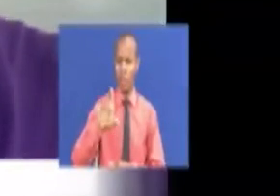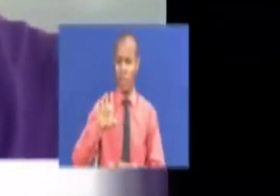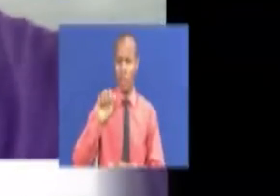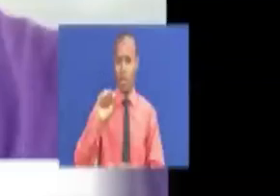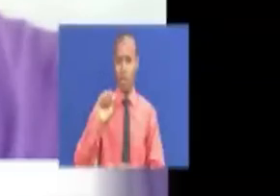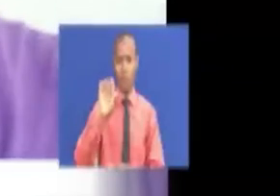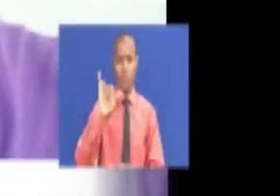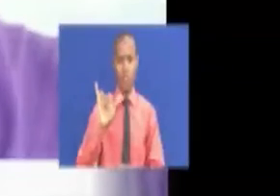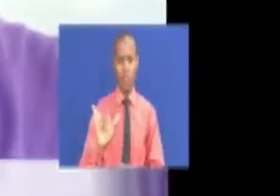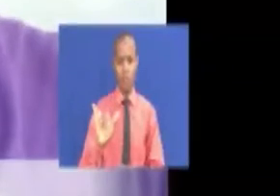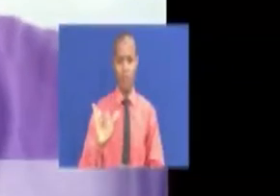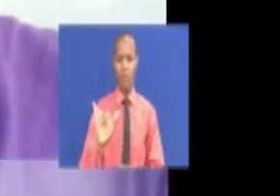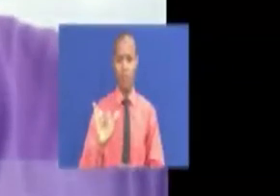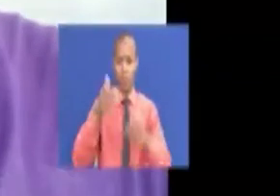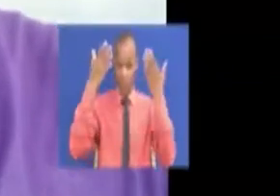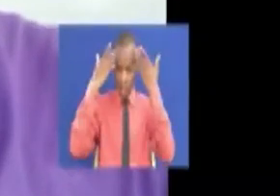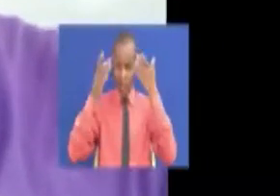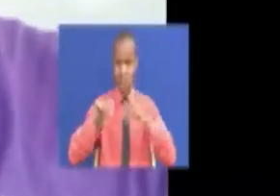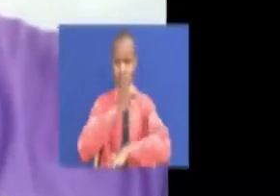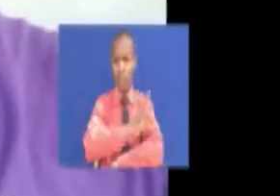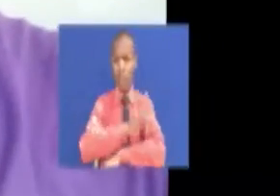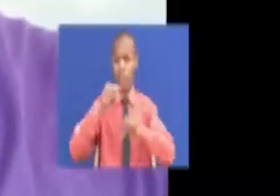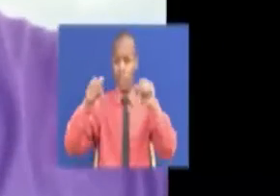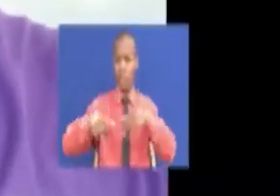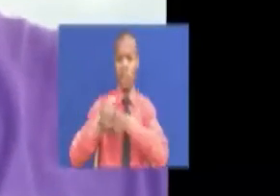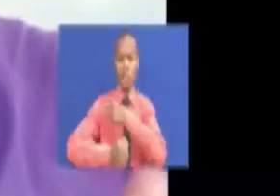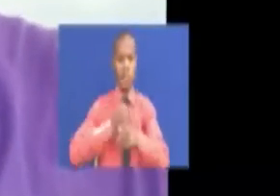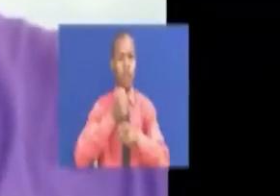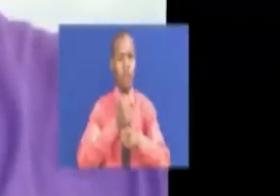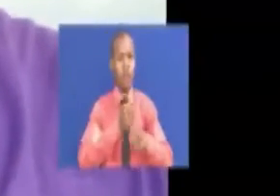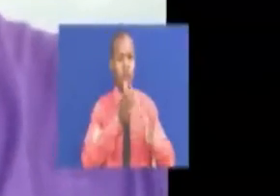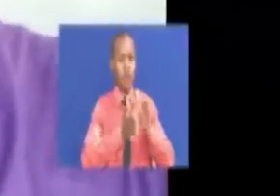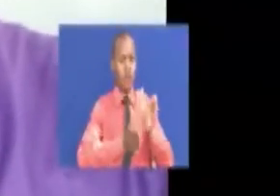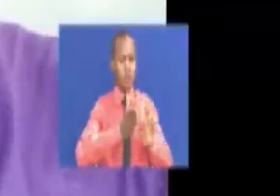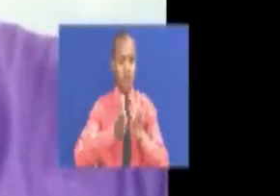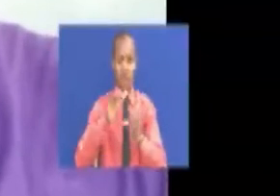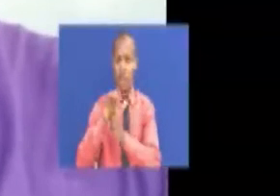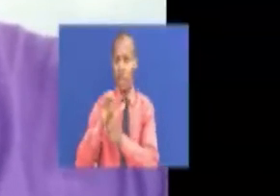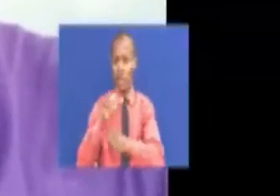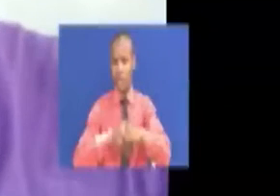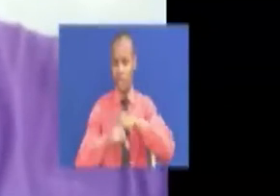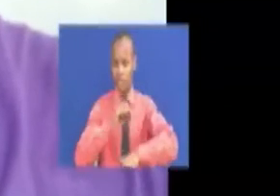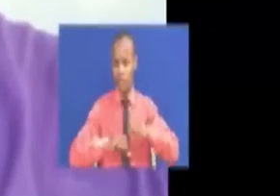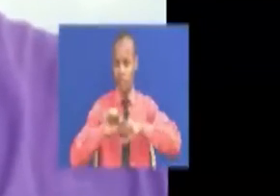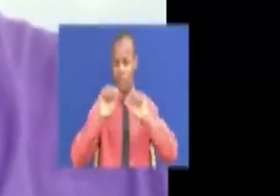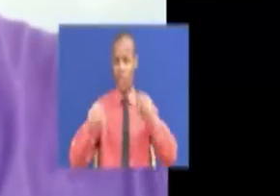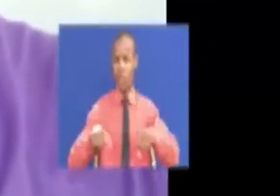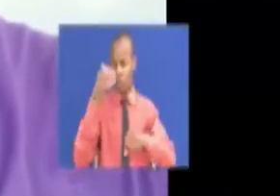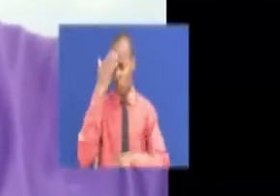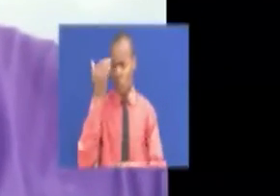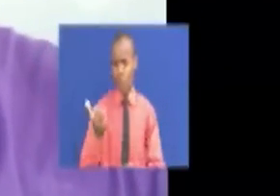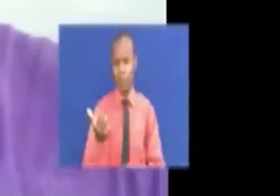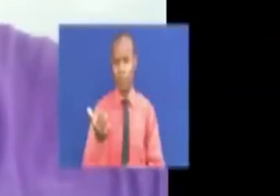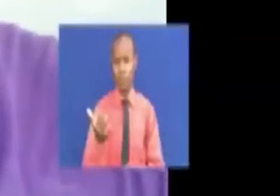called Purple Day. This year, we were planning a lot of activities to happen, but because of